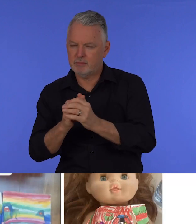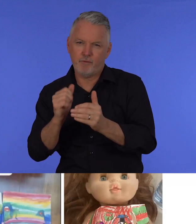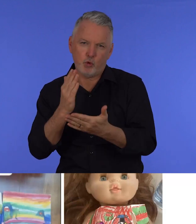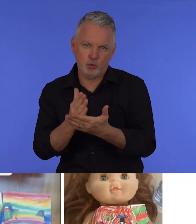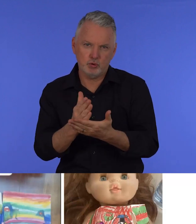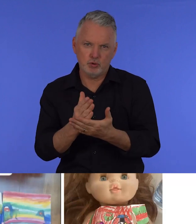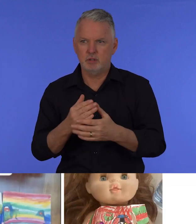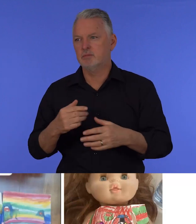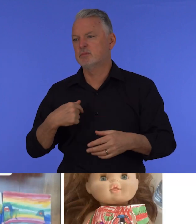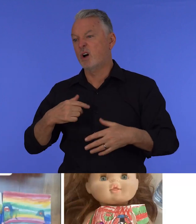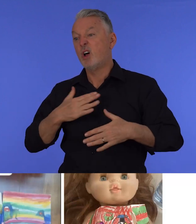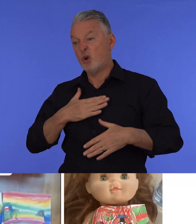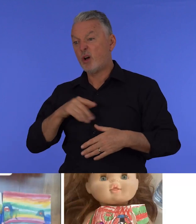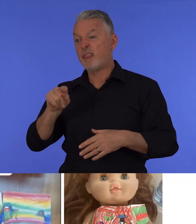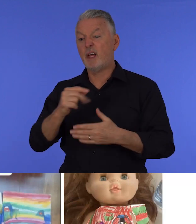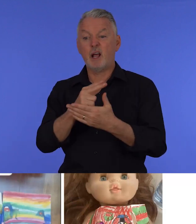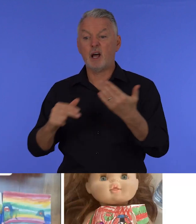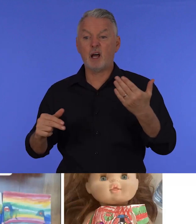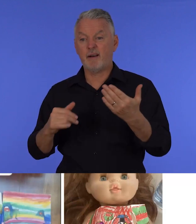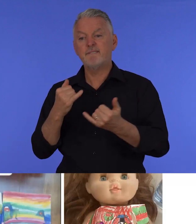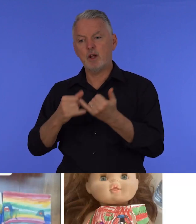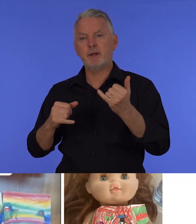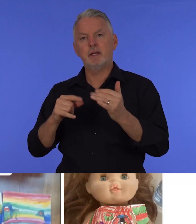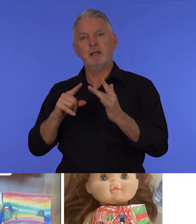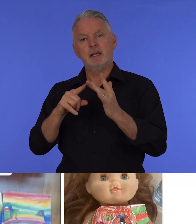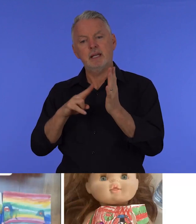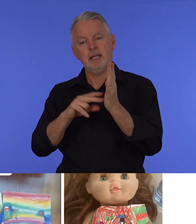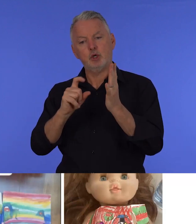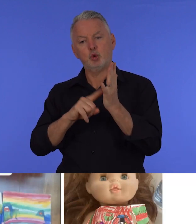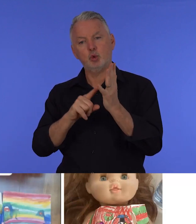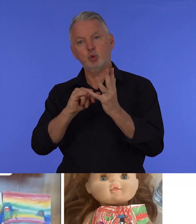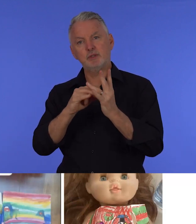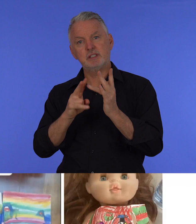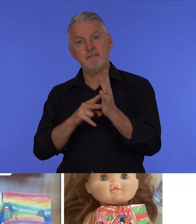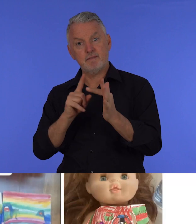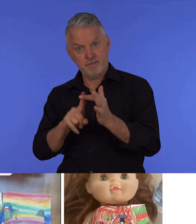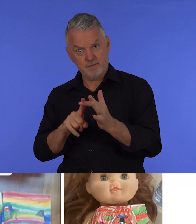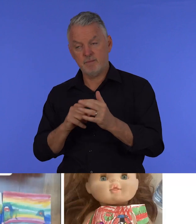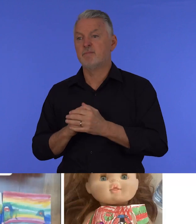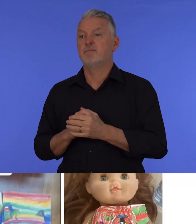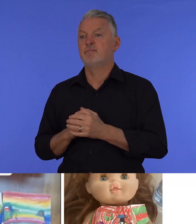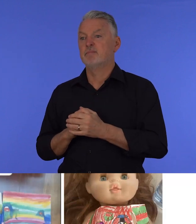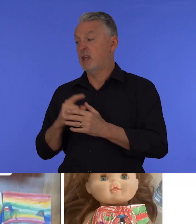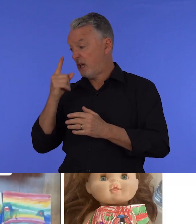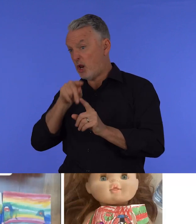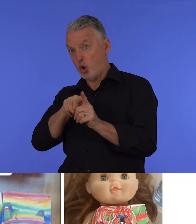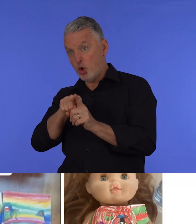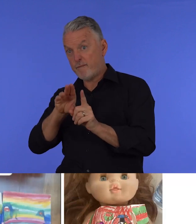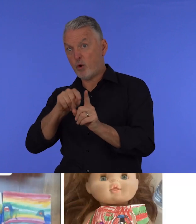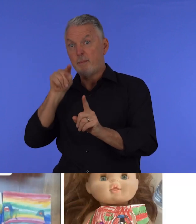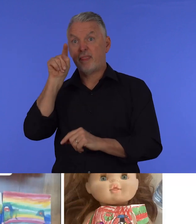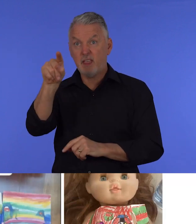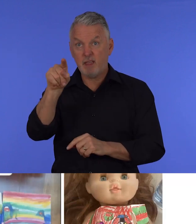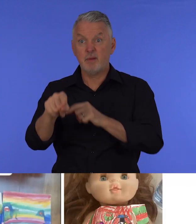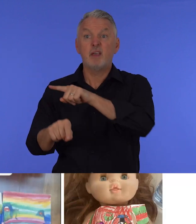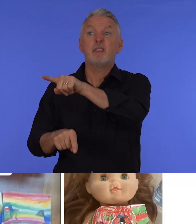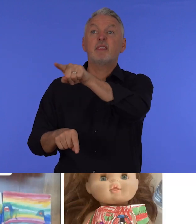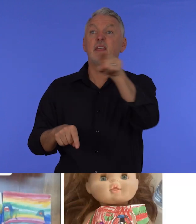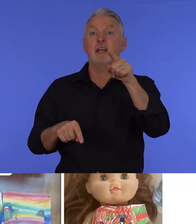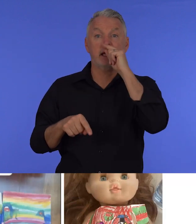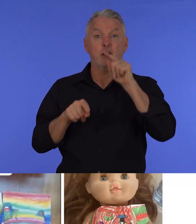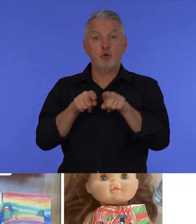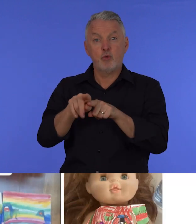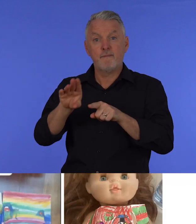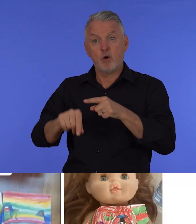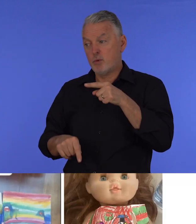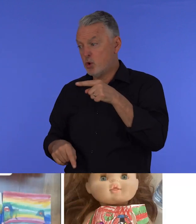art class, and for friendship development. I like the idea that it's inclusive with her peers that she can learn from, and they can also learn